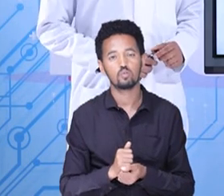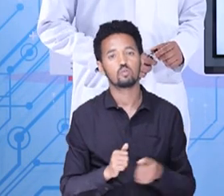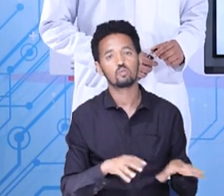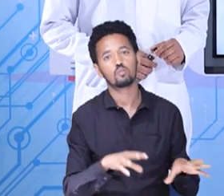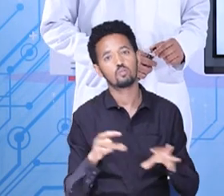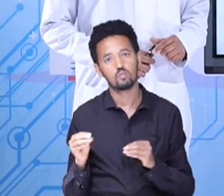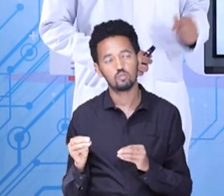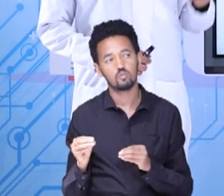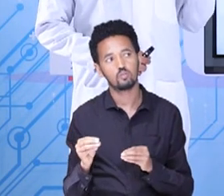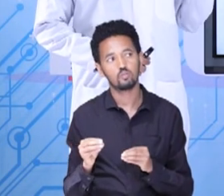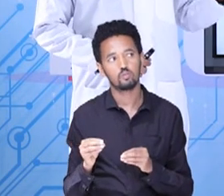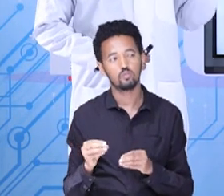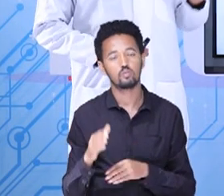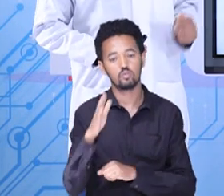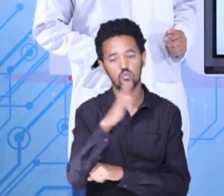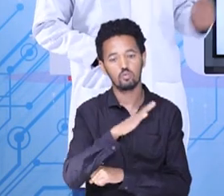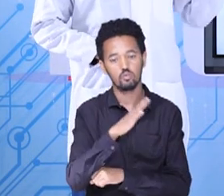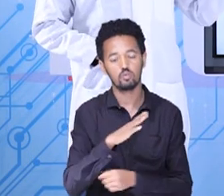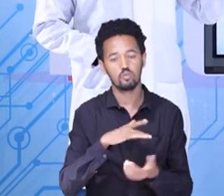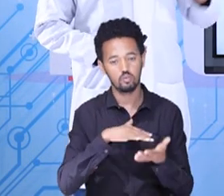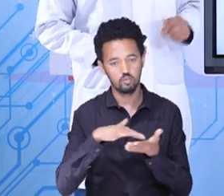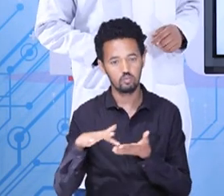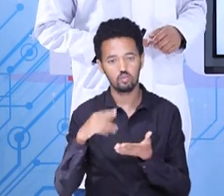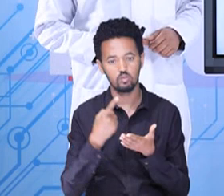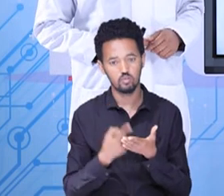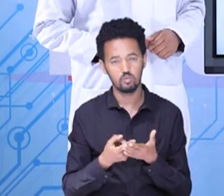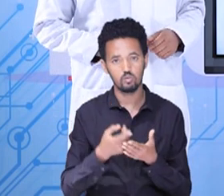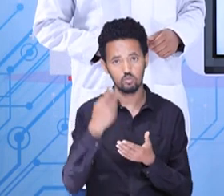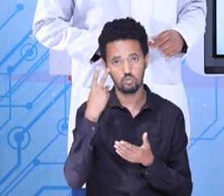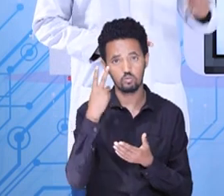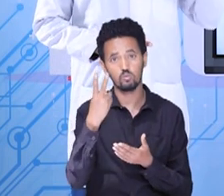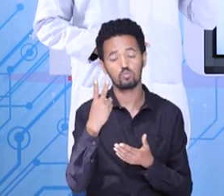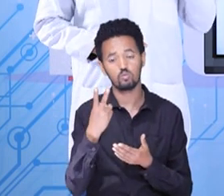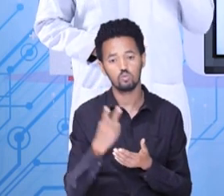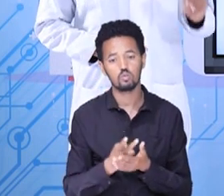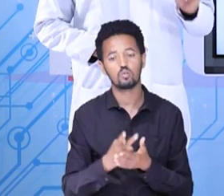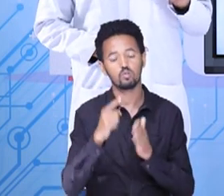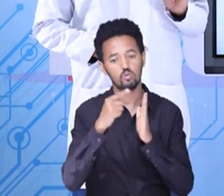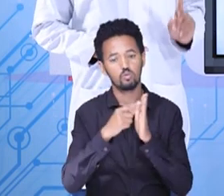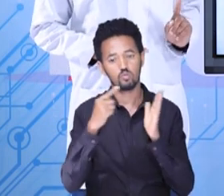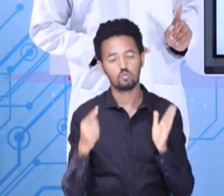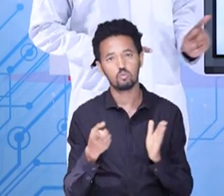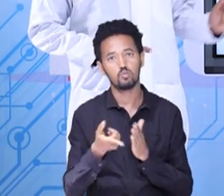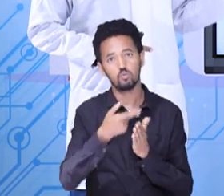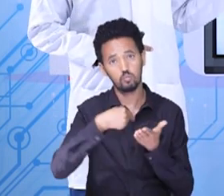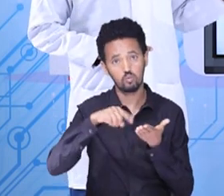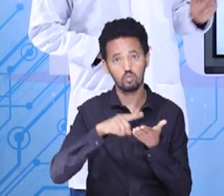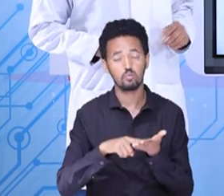Student, after studying these two subtopics, you will be able